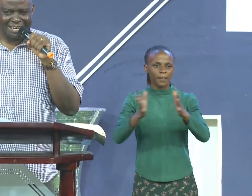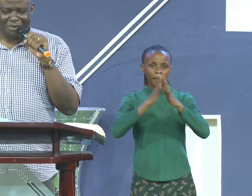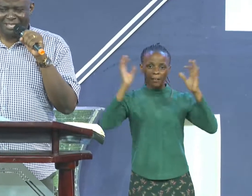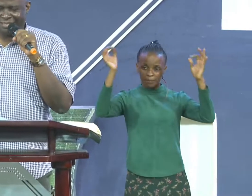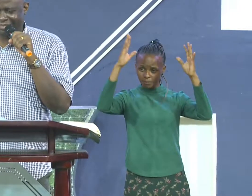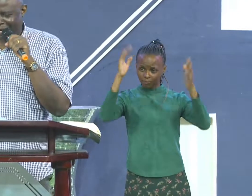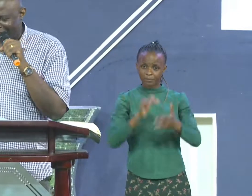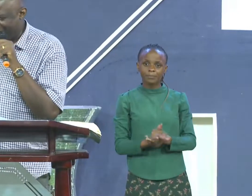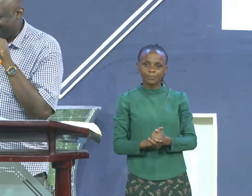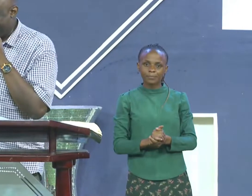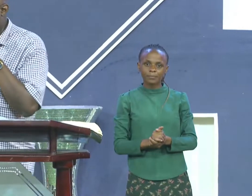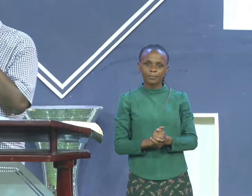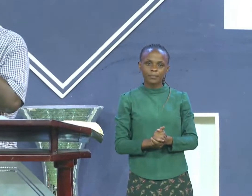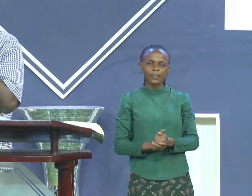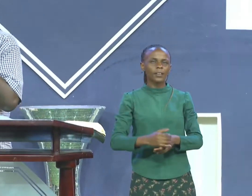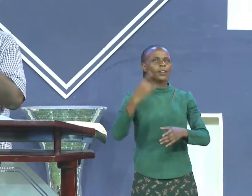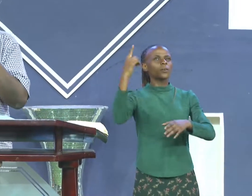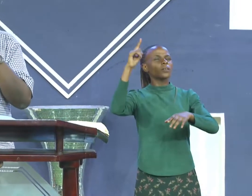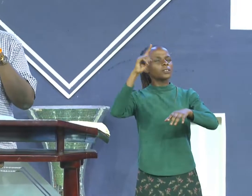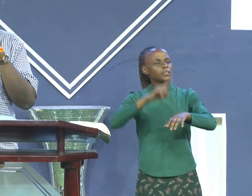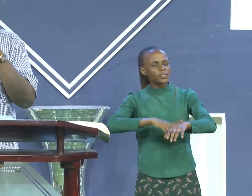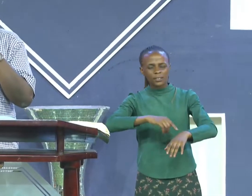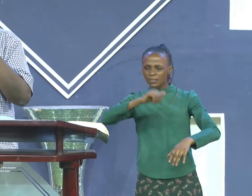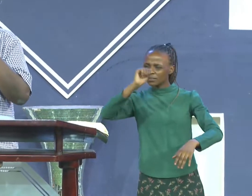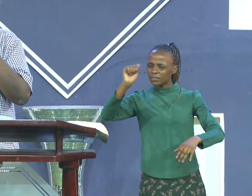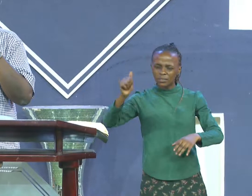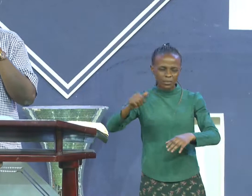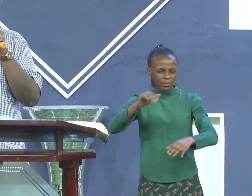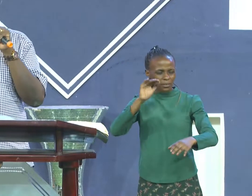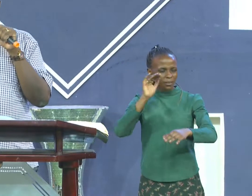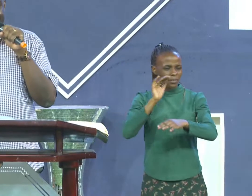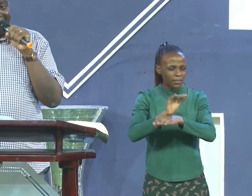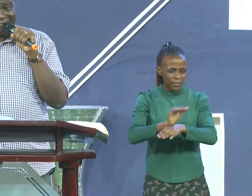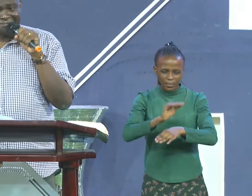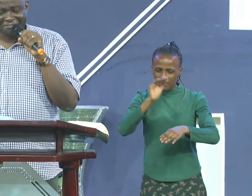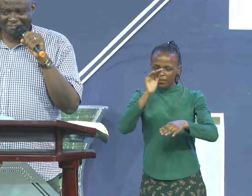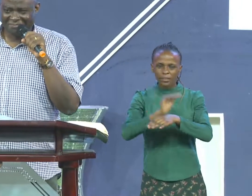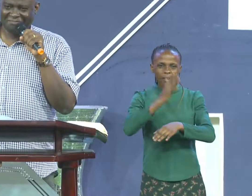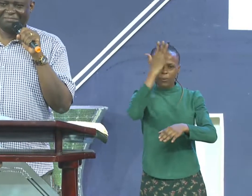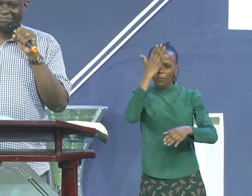Hallelujah. One time I was wondering why the Holy Spirit will bring it, and I started searching for it in the scripture.